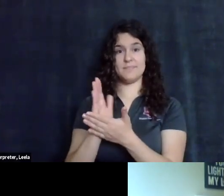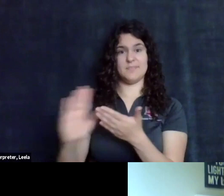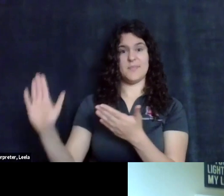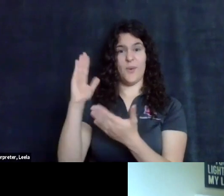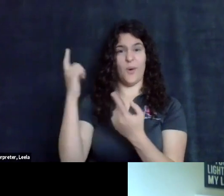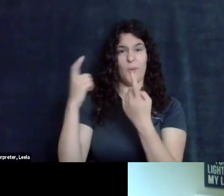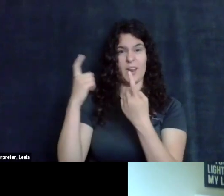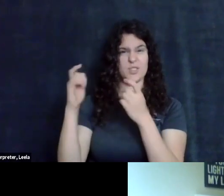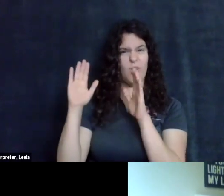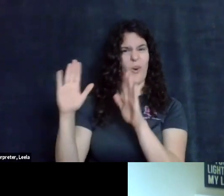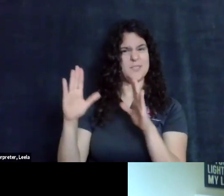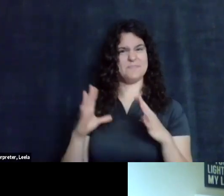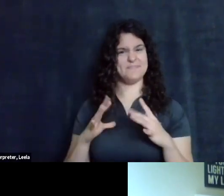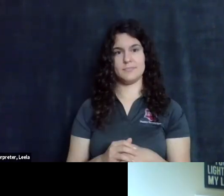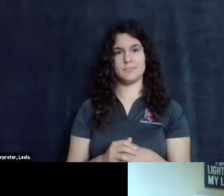awesome questions.